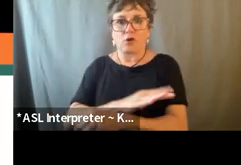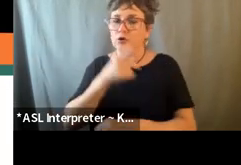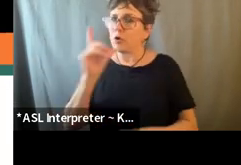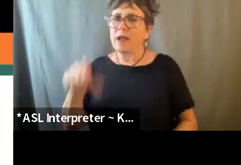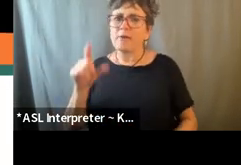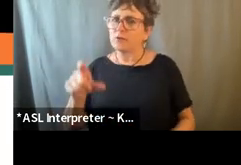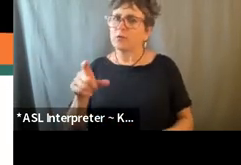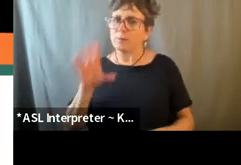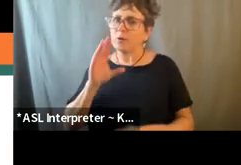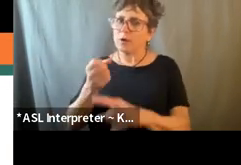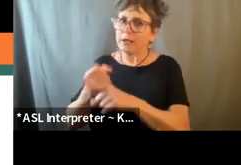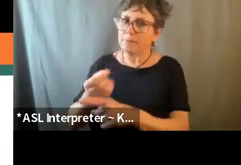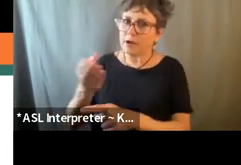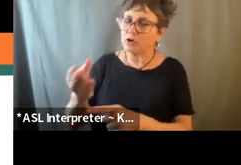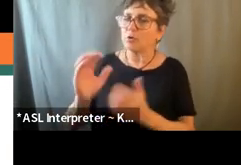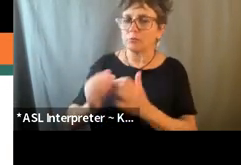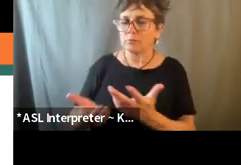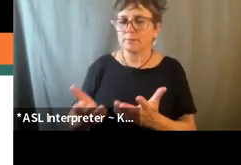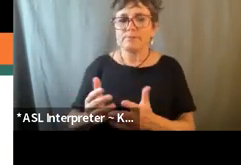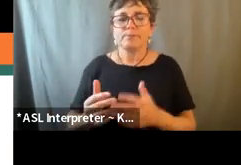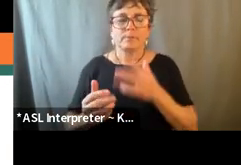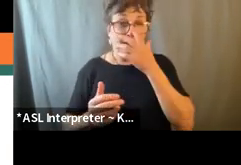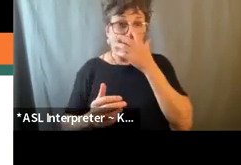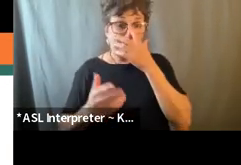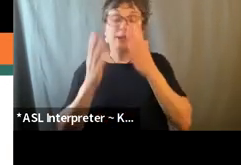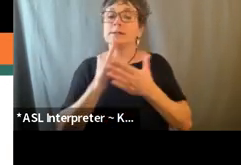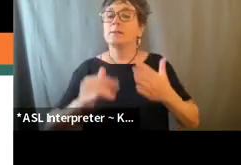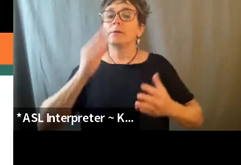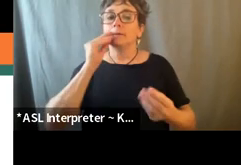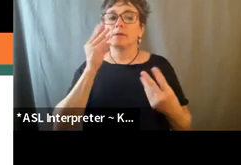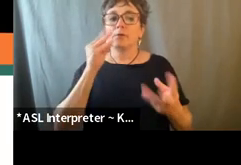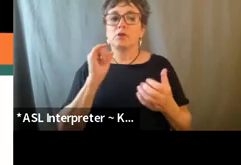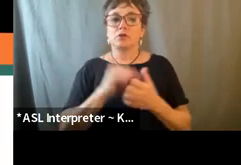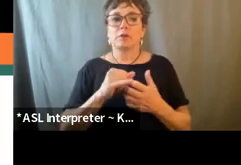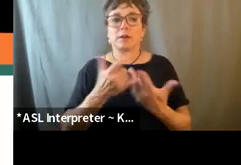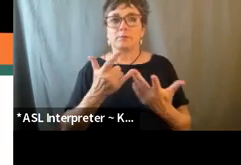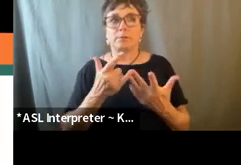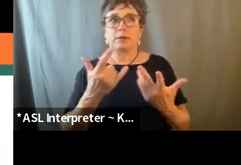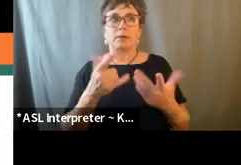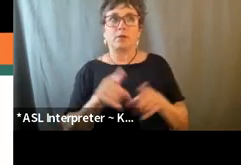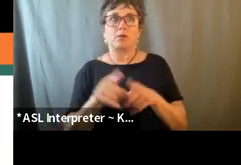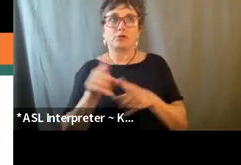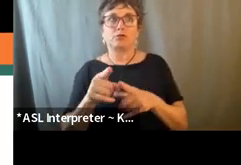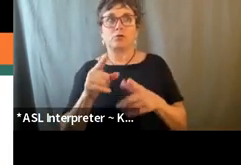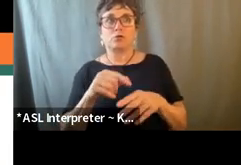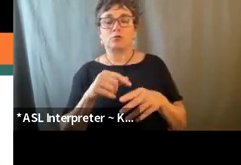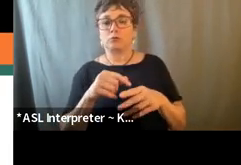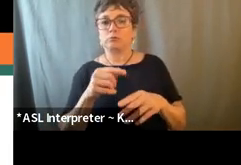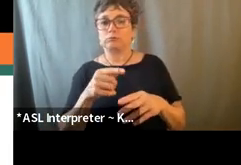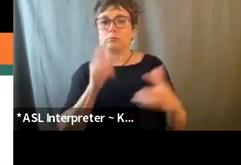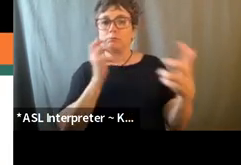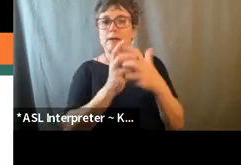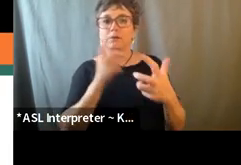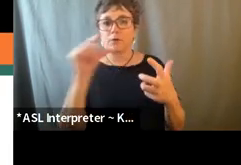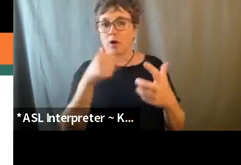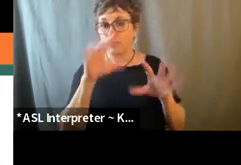different directions. And also like some of that information can also be translated to other groups of people. And so when I think about creating some